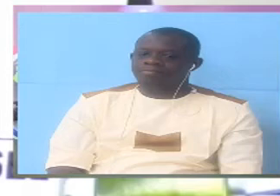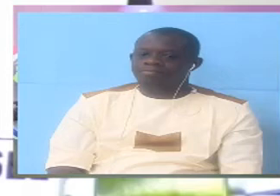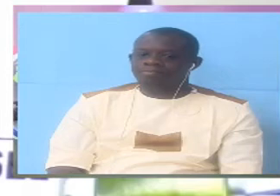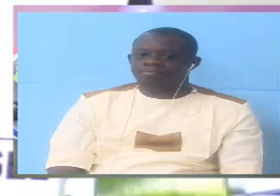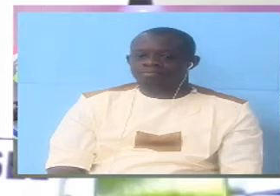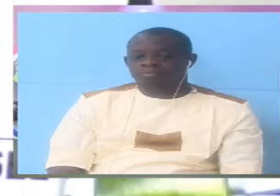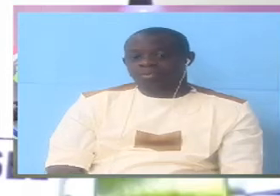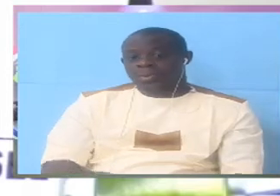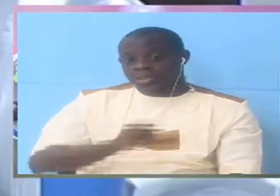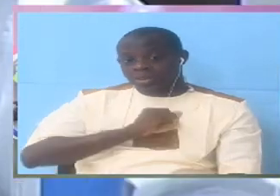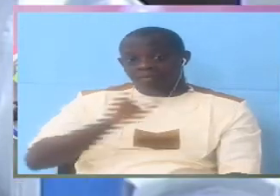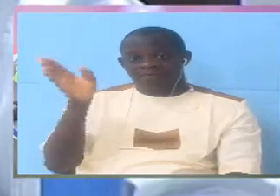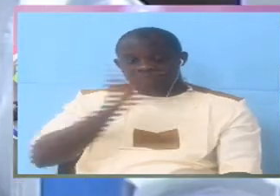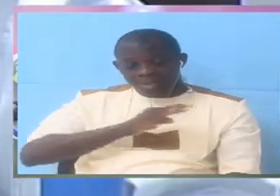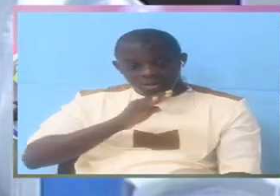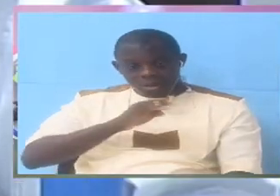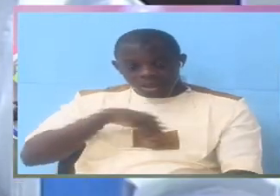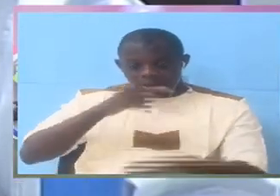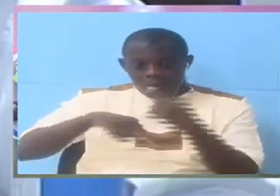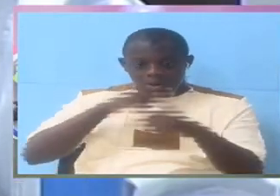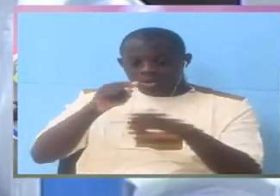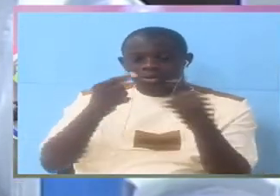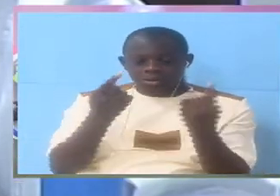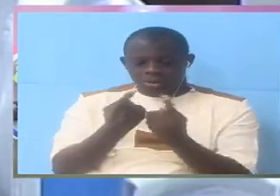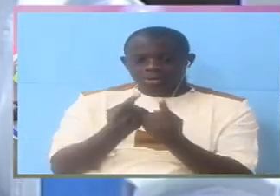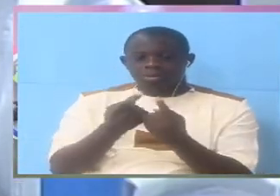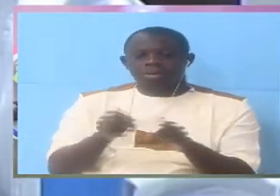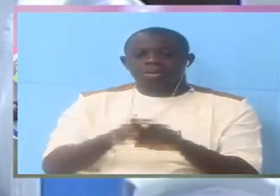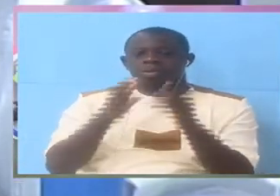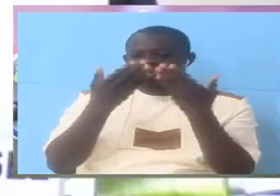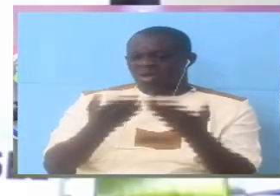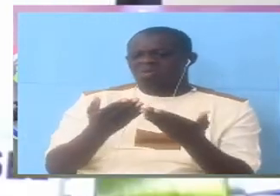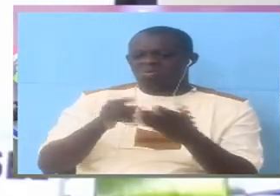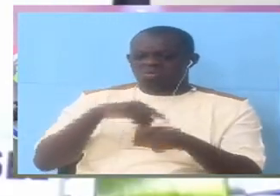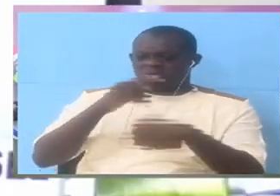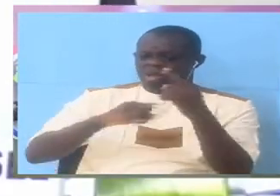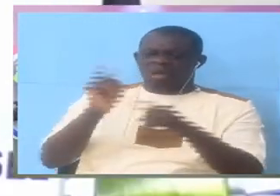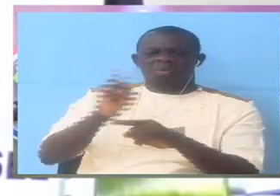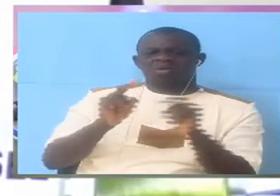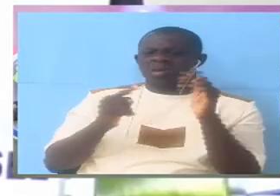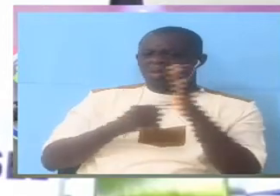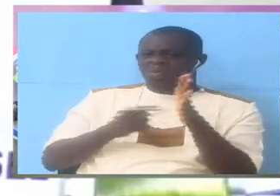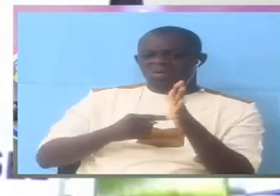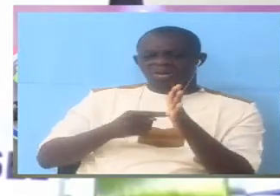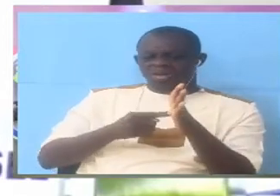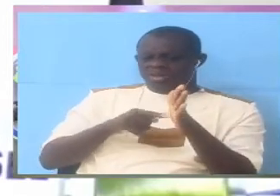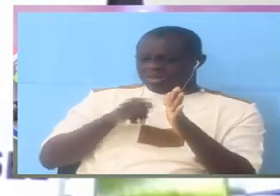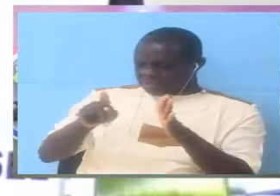He lied about that. But what's the significance of such a lie? All